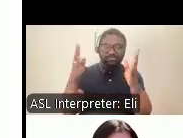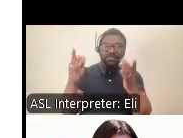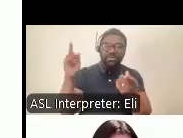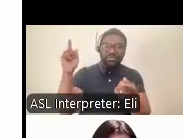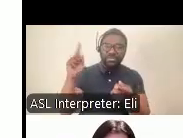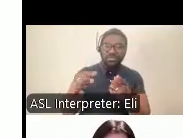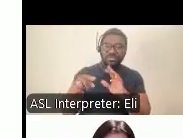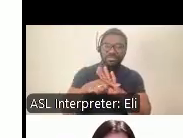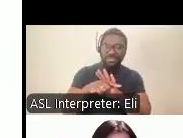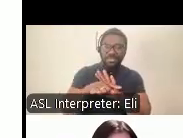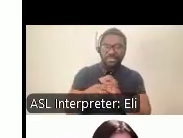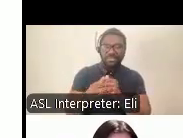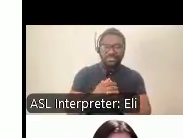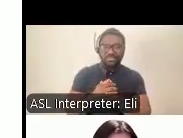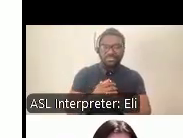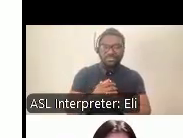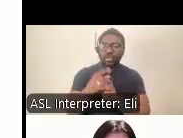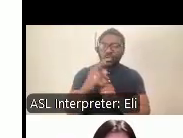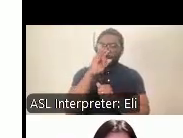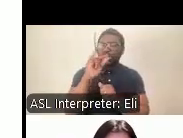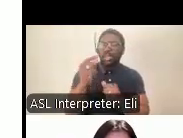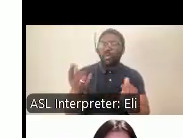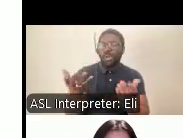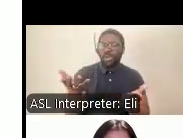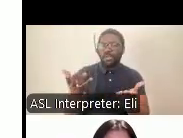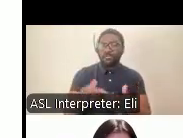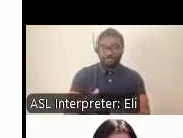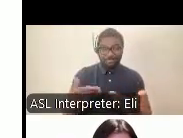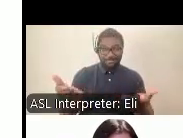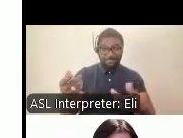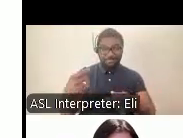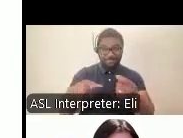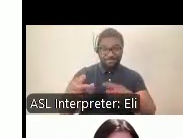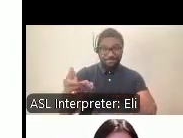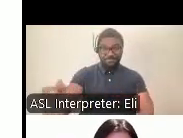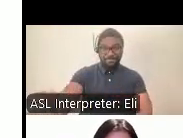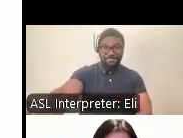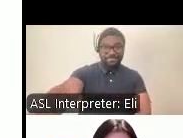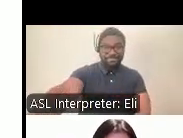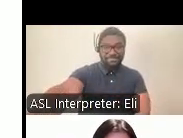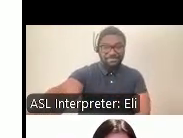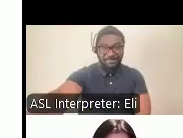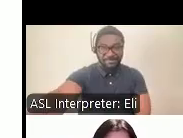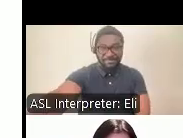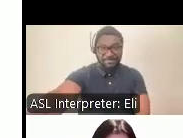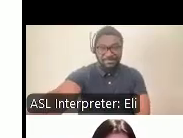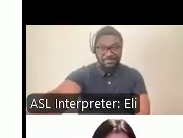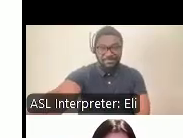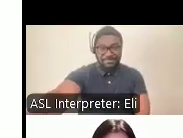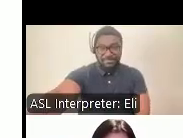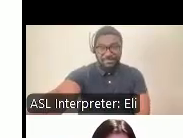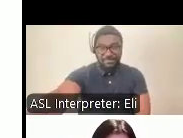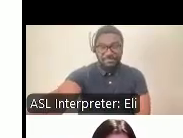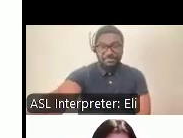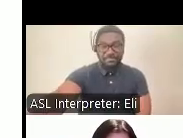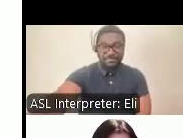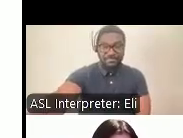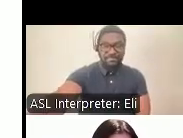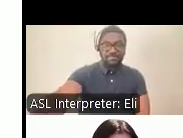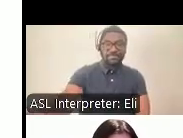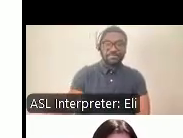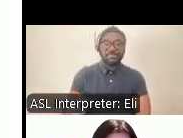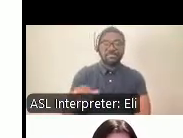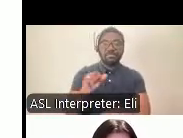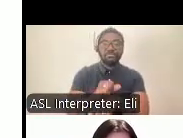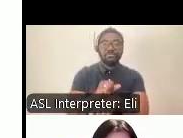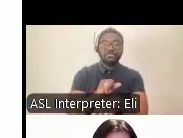What does that look like? Let's look at an example. A job seeker with a diagnosed mental health condition shared that she delayed